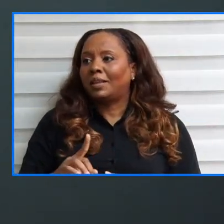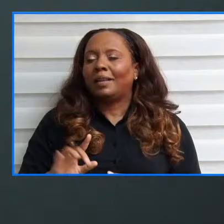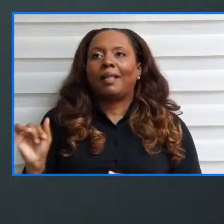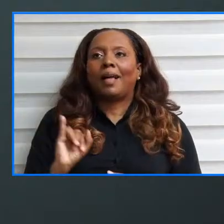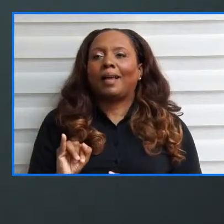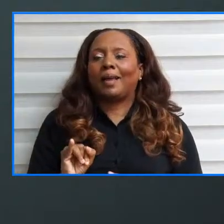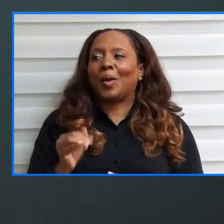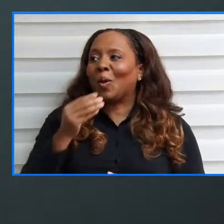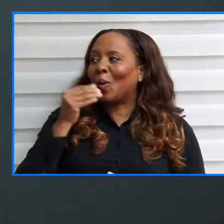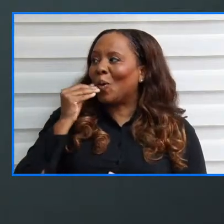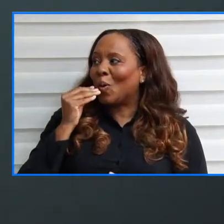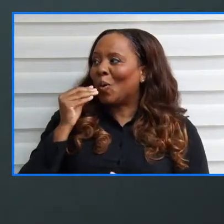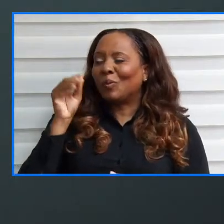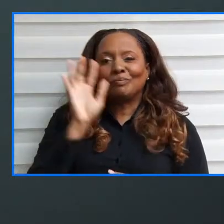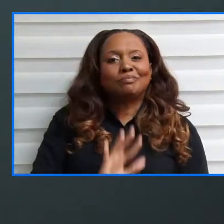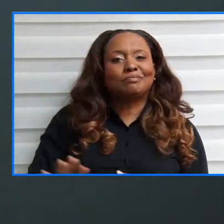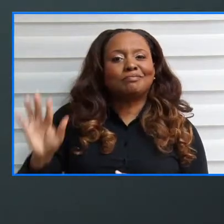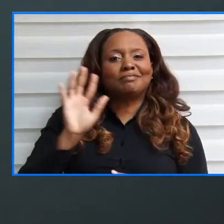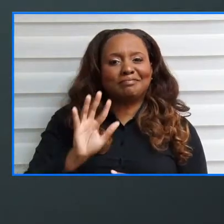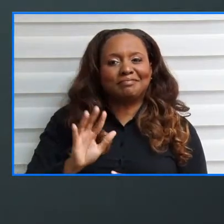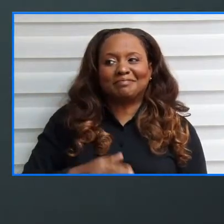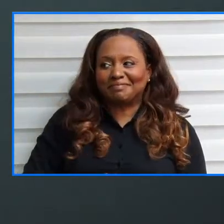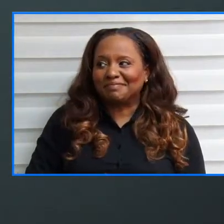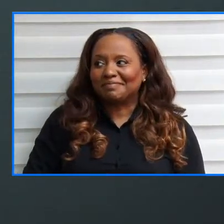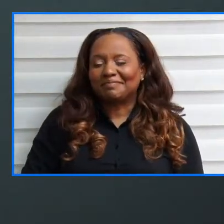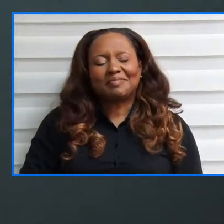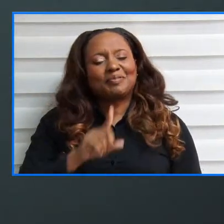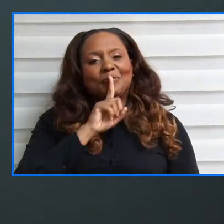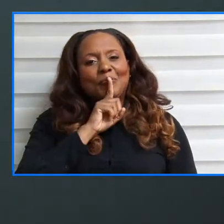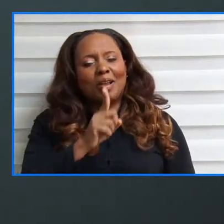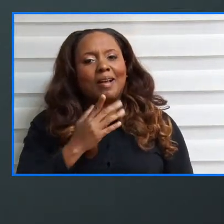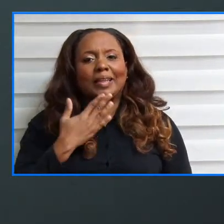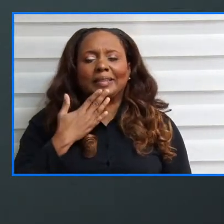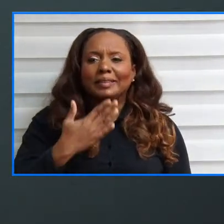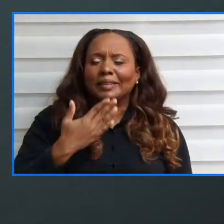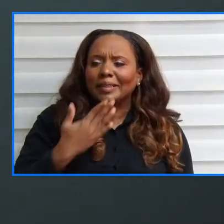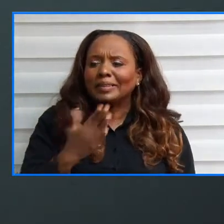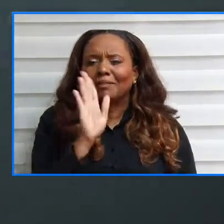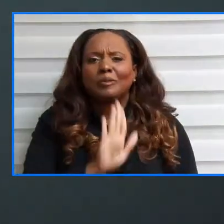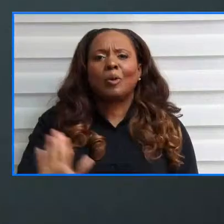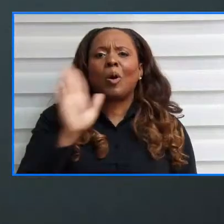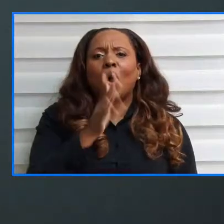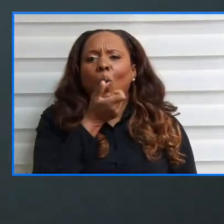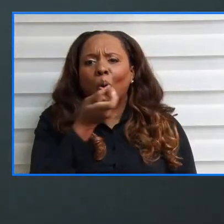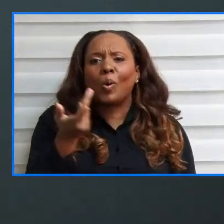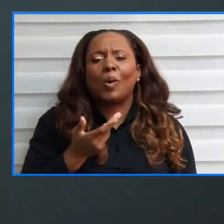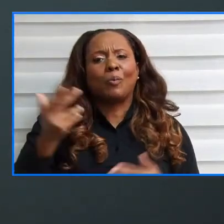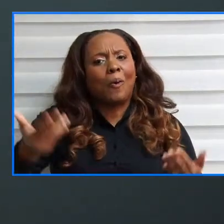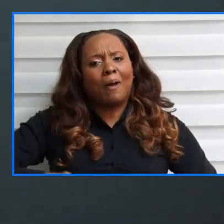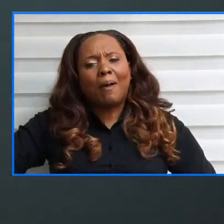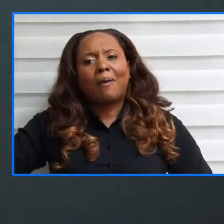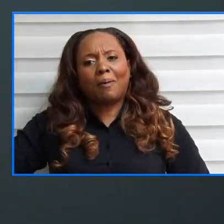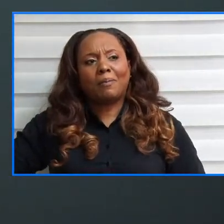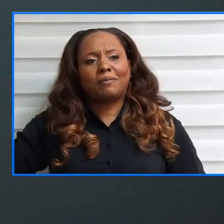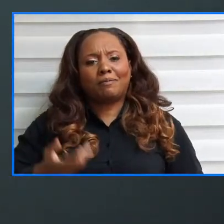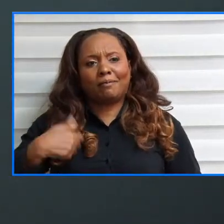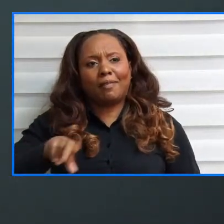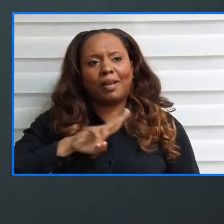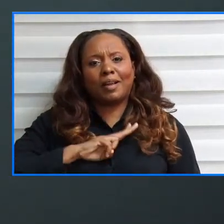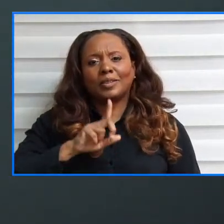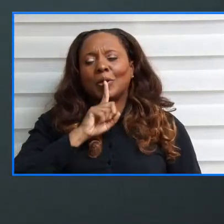home, and we are truly grateful for your warm welcome